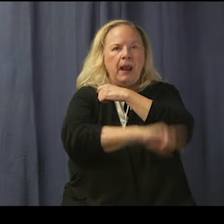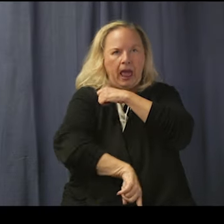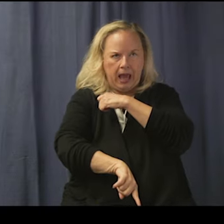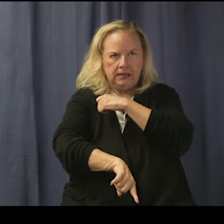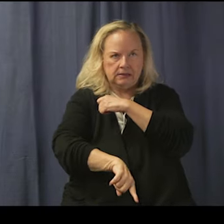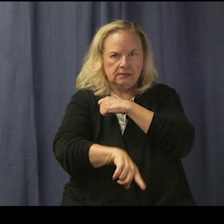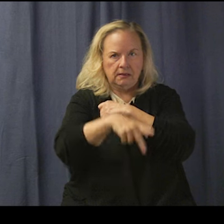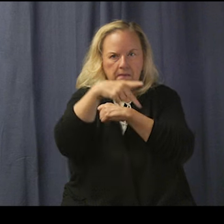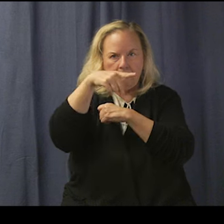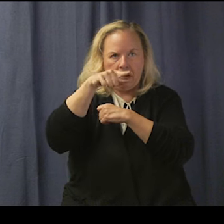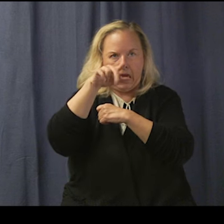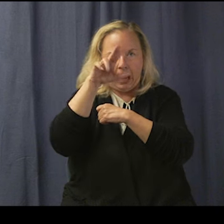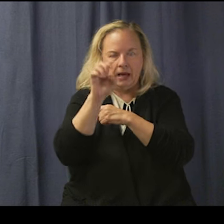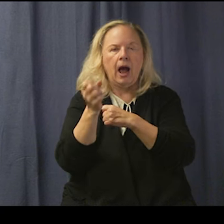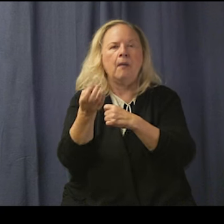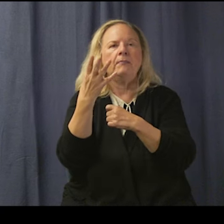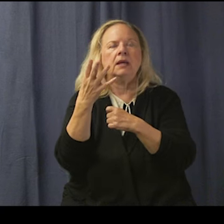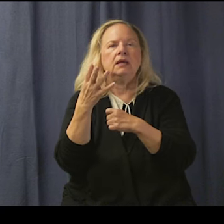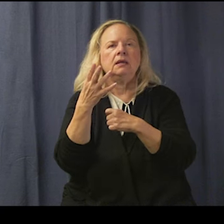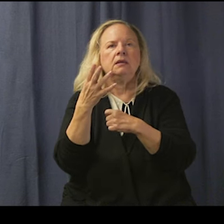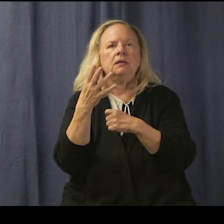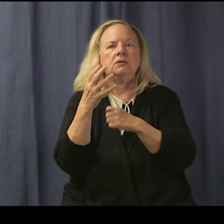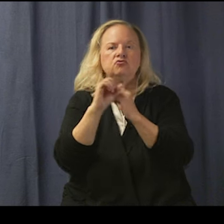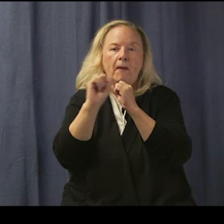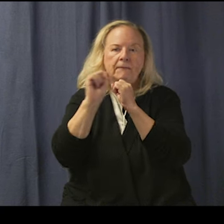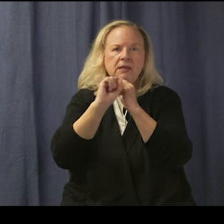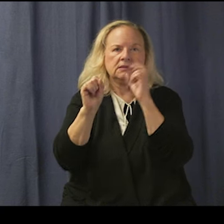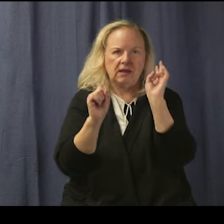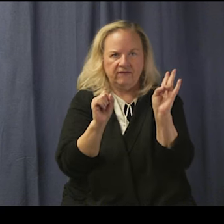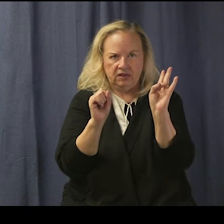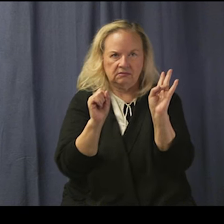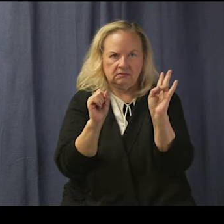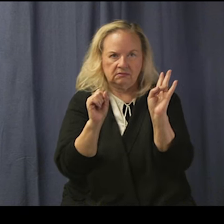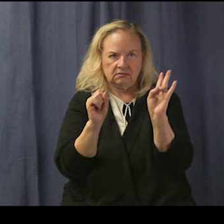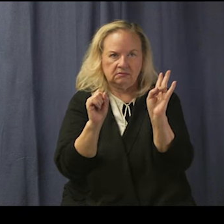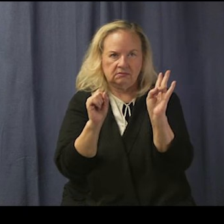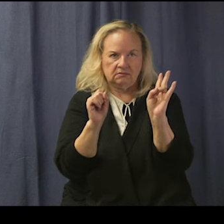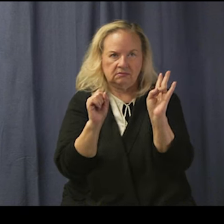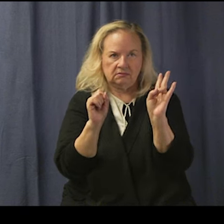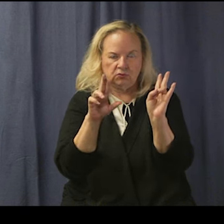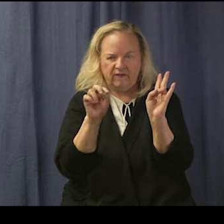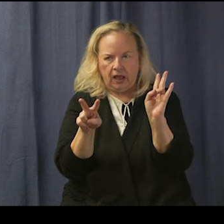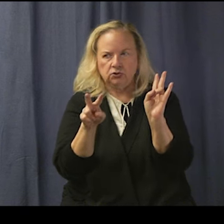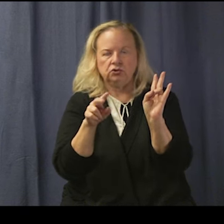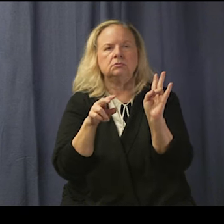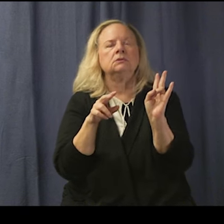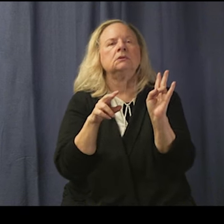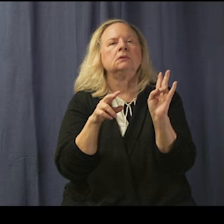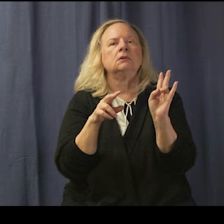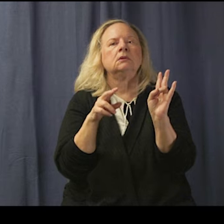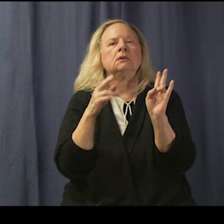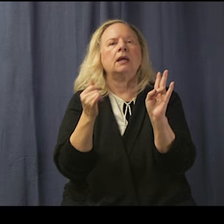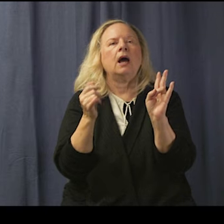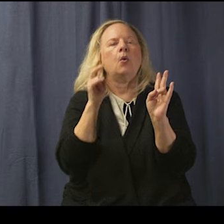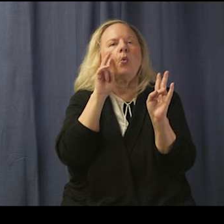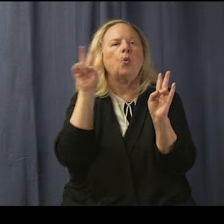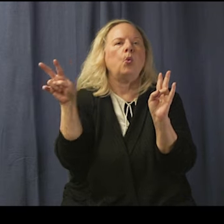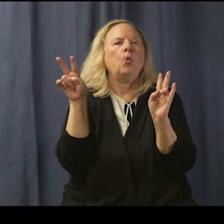plagues. Okay, and how many trumpets? Seven trumpets. Okay. Now, let's